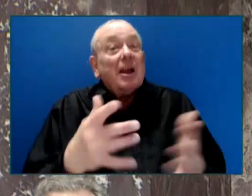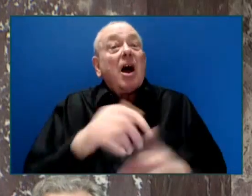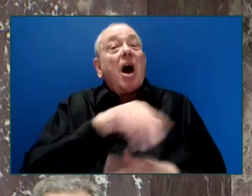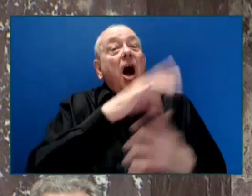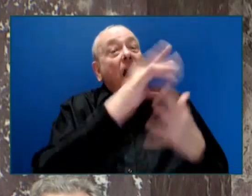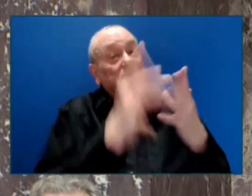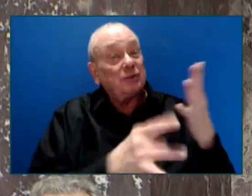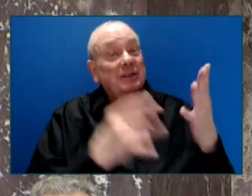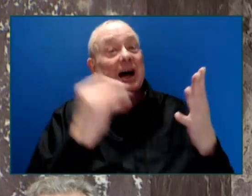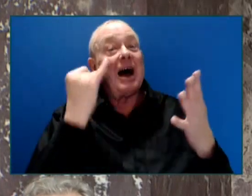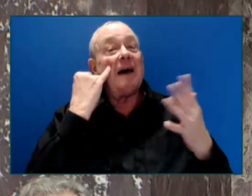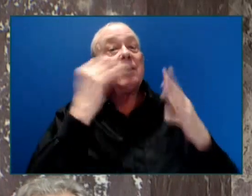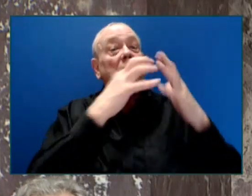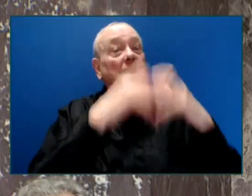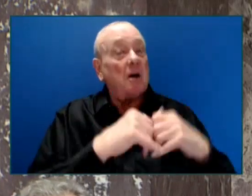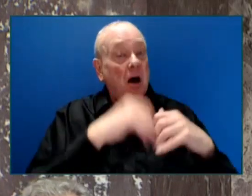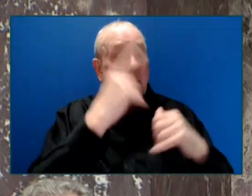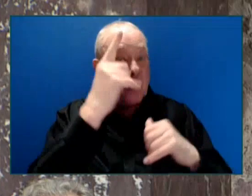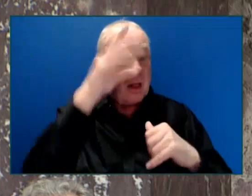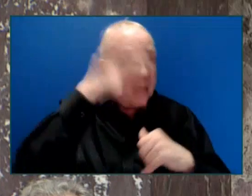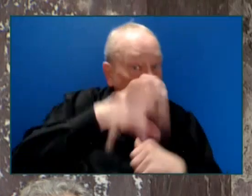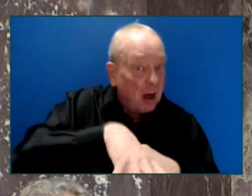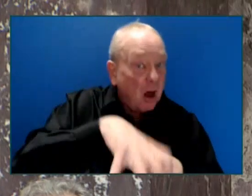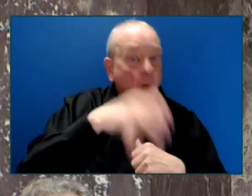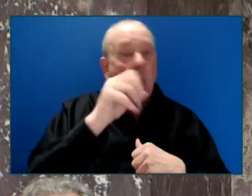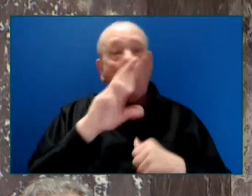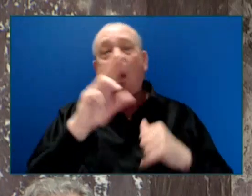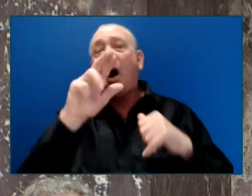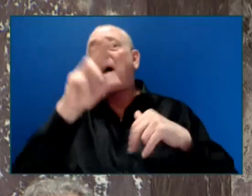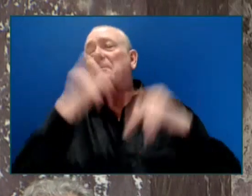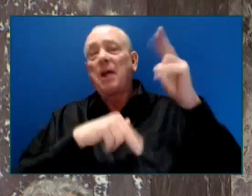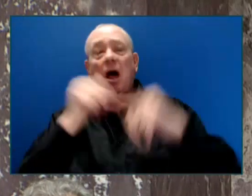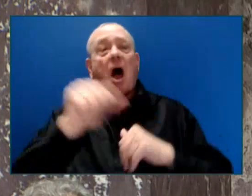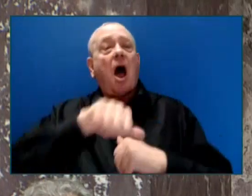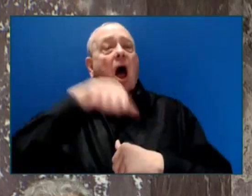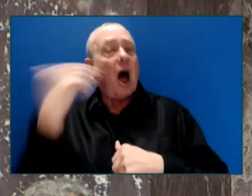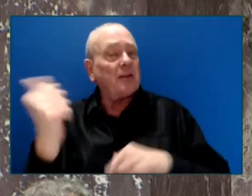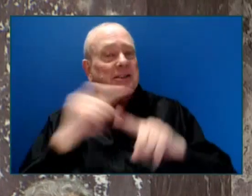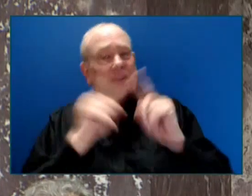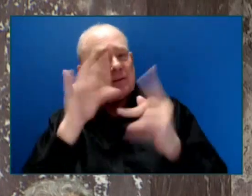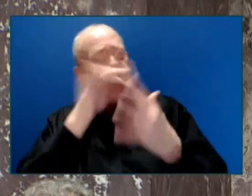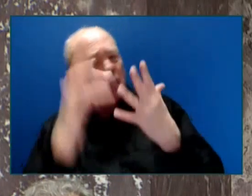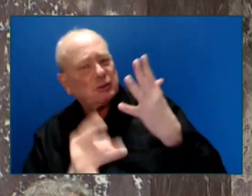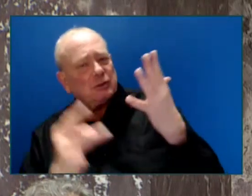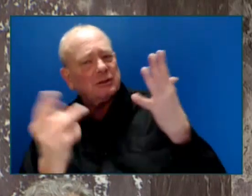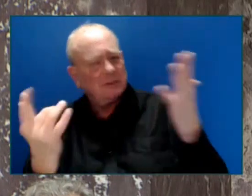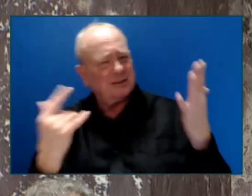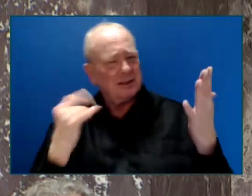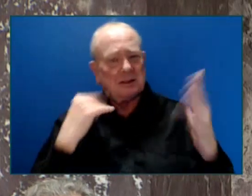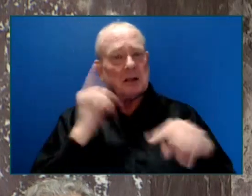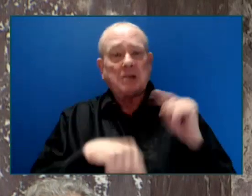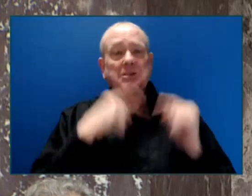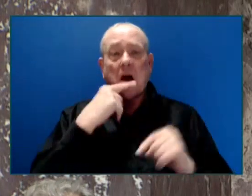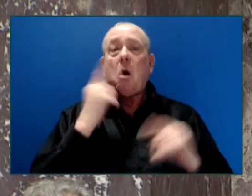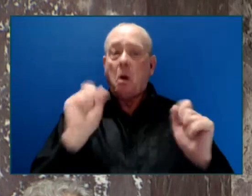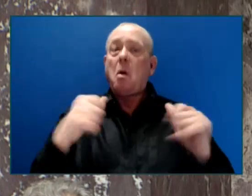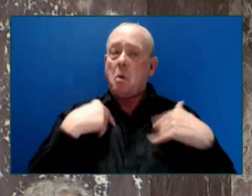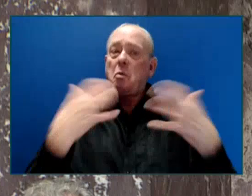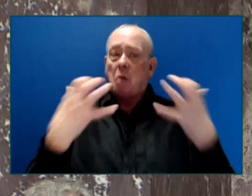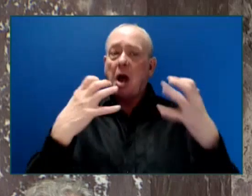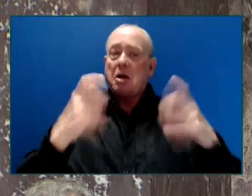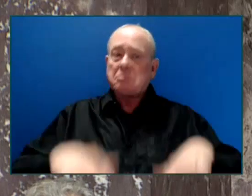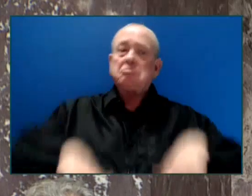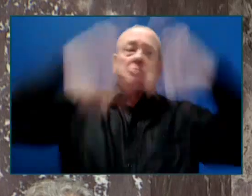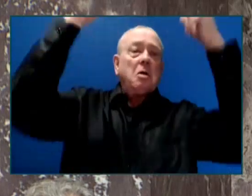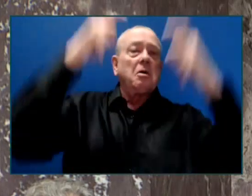get into the housing market. You can't have it both ways. You can't come out there and say, I'm pro-density, I want towers everywhere, but don't